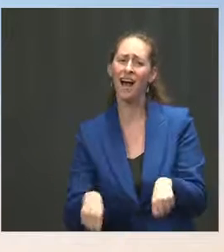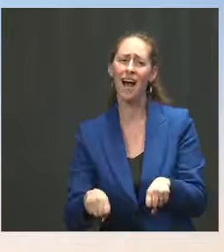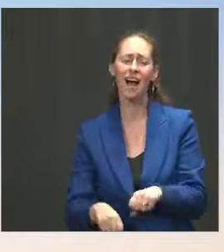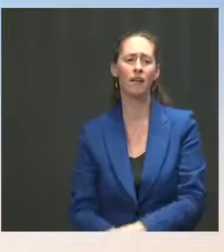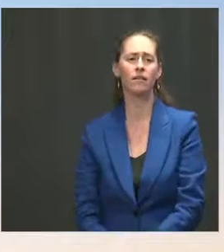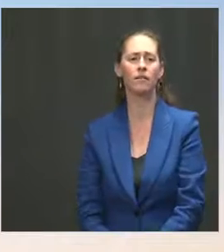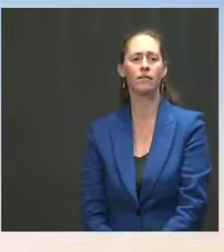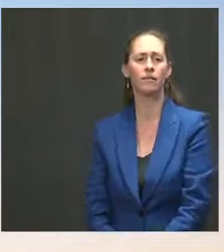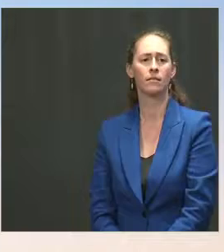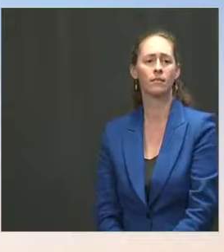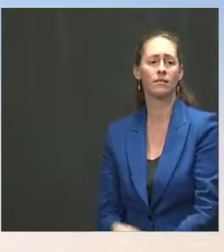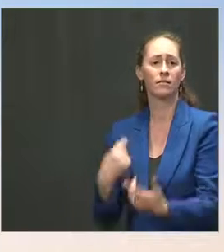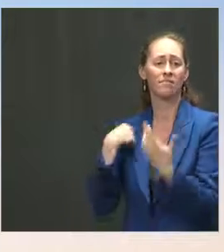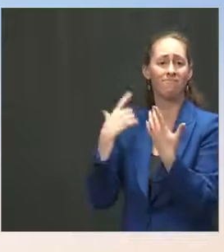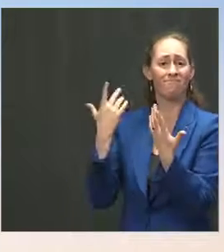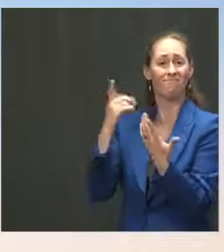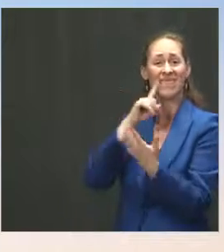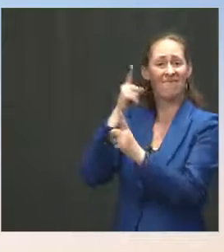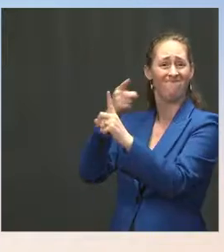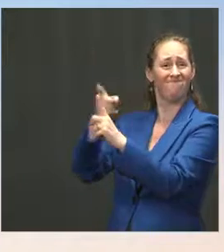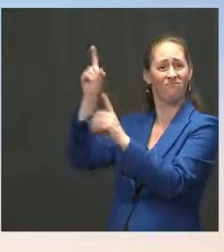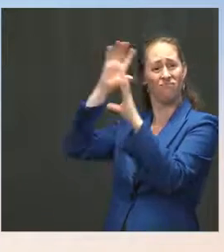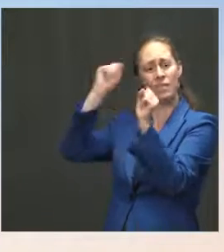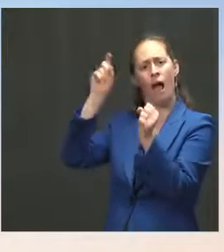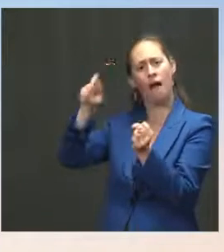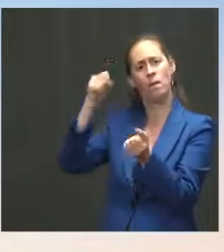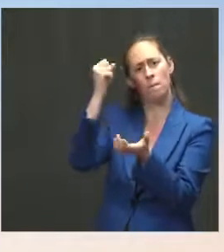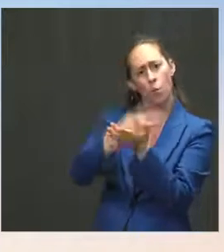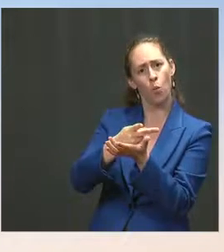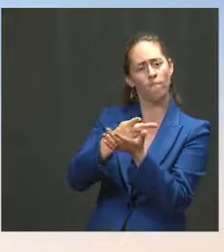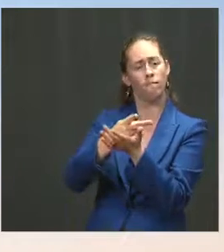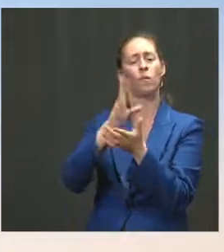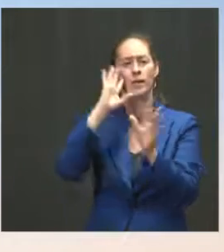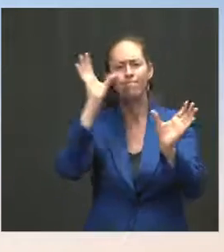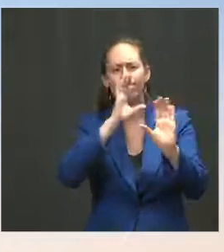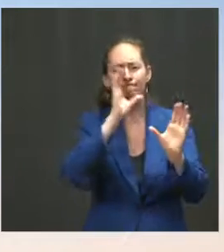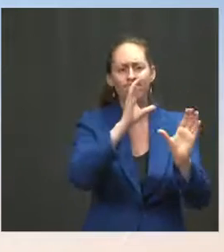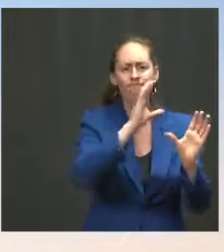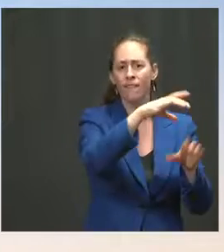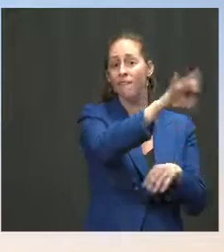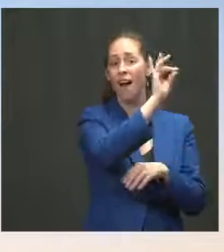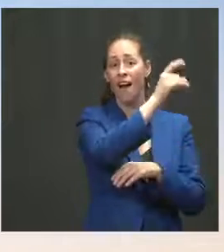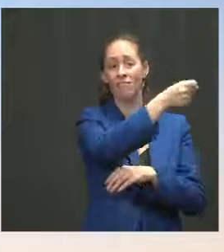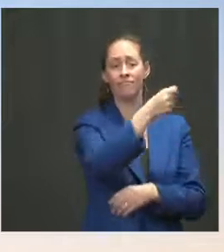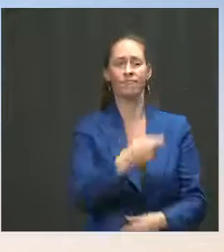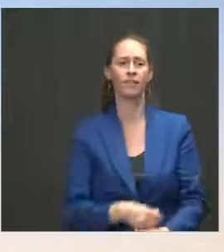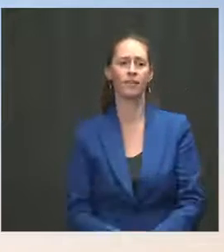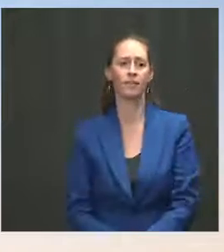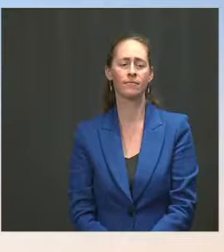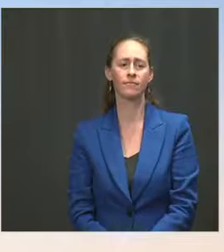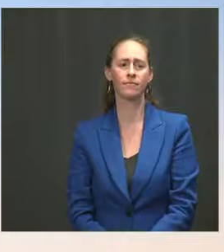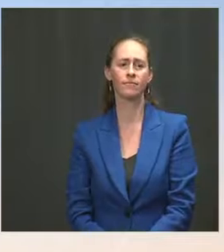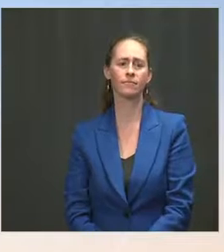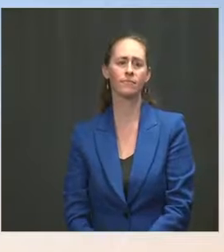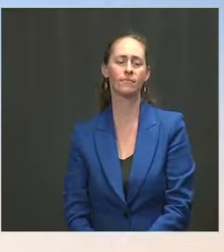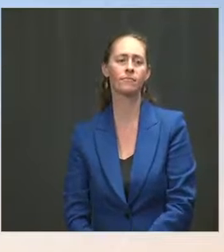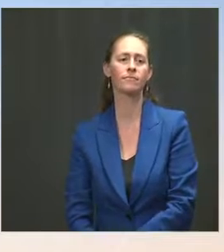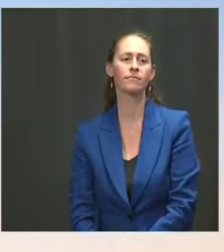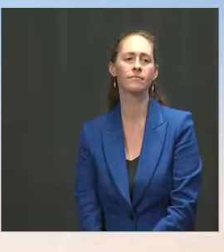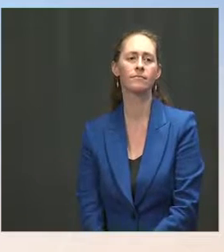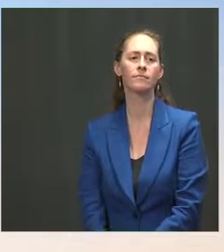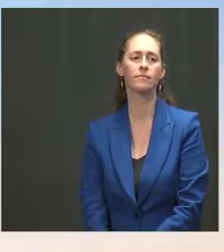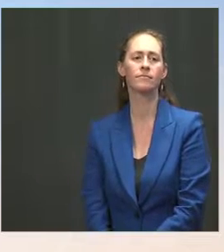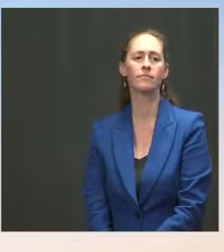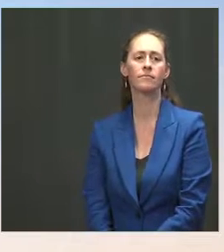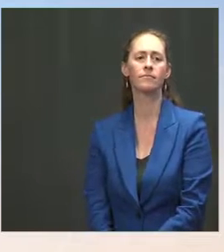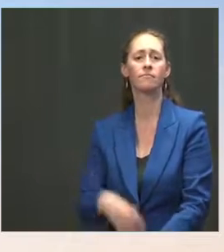authorization for significant and relevant diplomatic engagement. with the Syrian government. What has